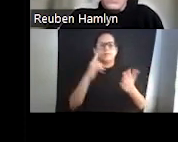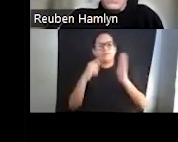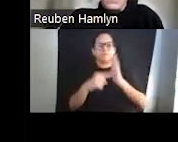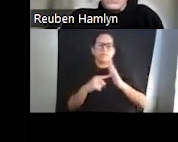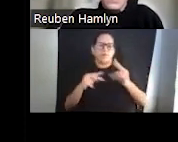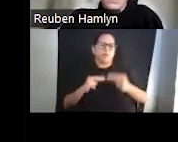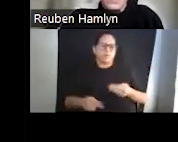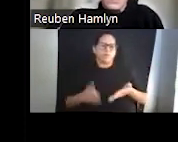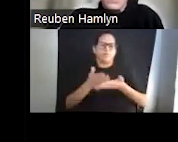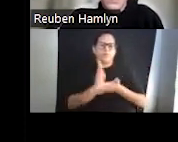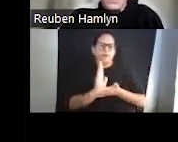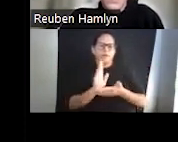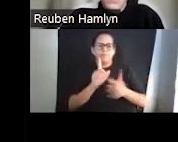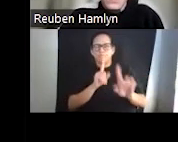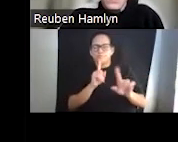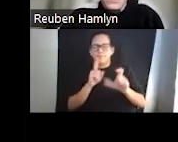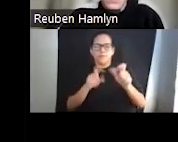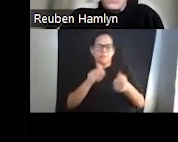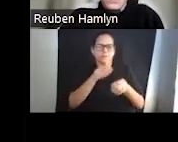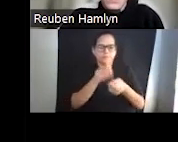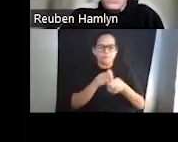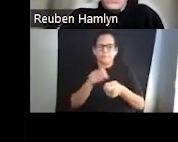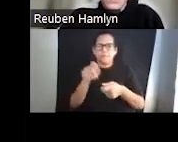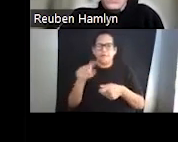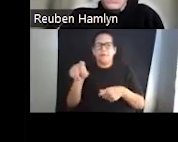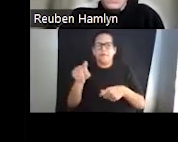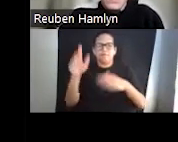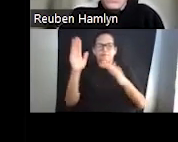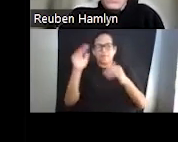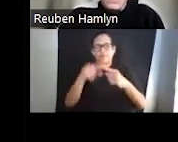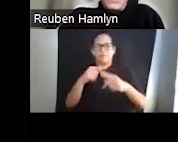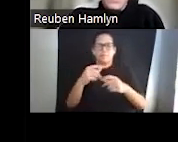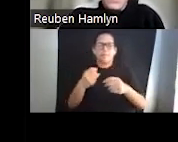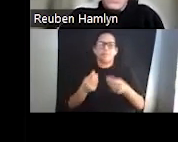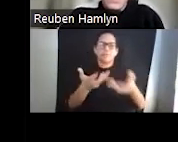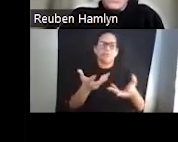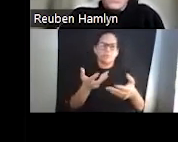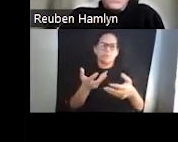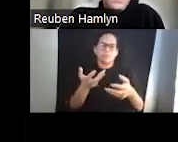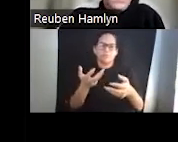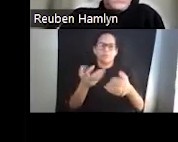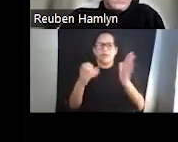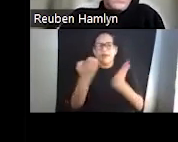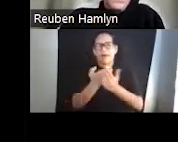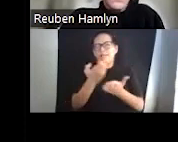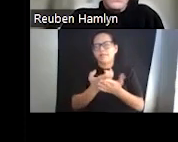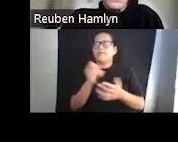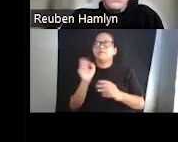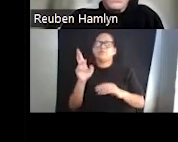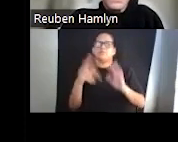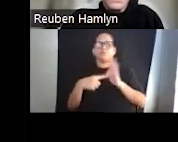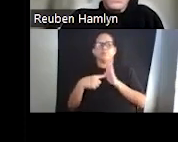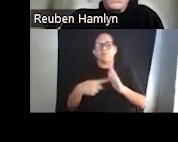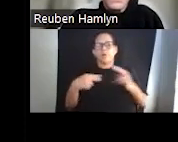human rights reporting from certain NGOs that are expected to produce evidence or exposing human